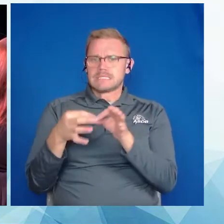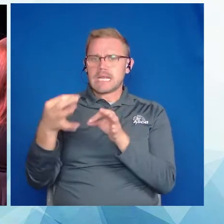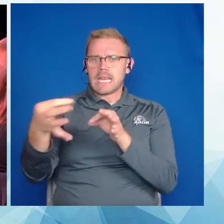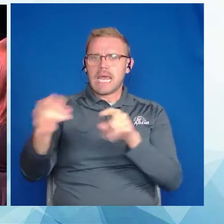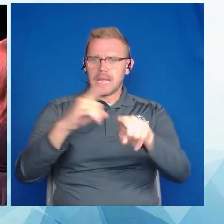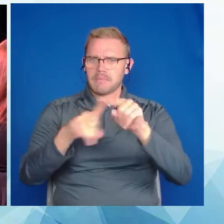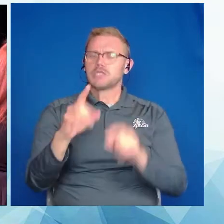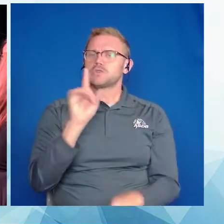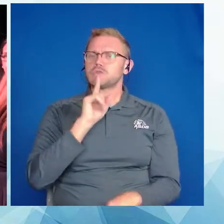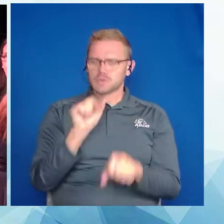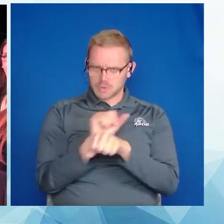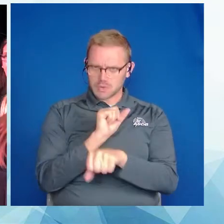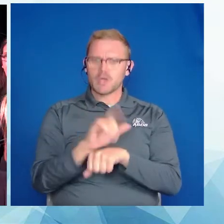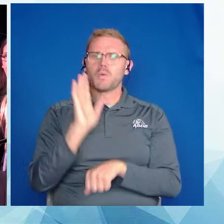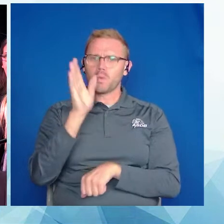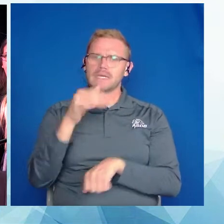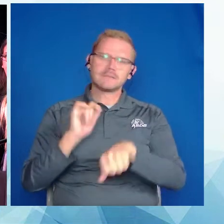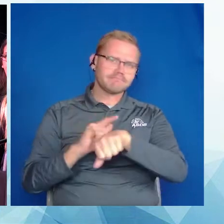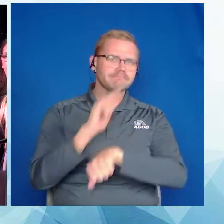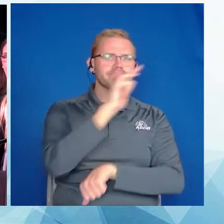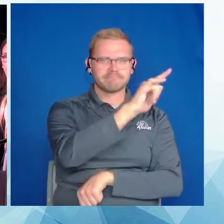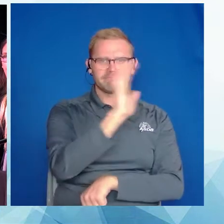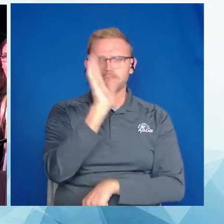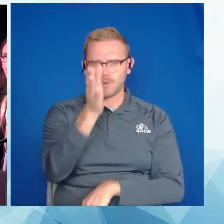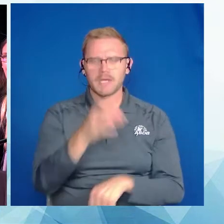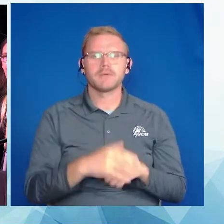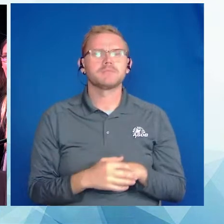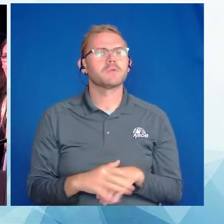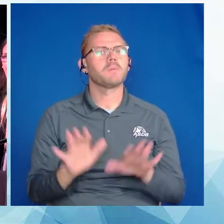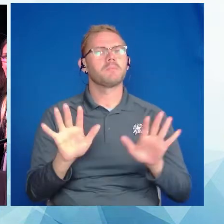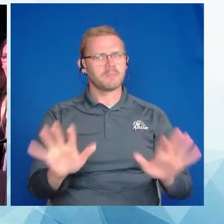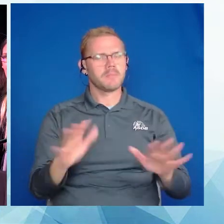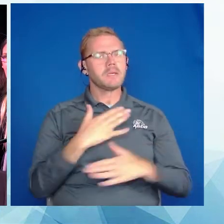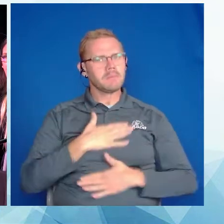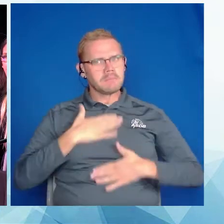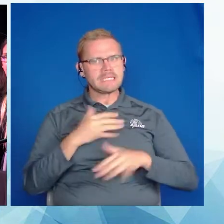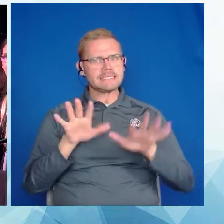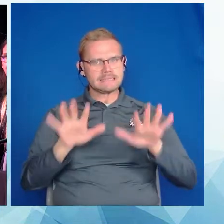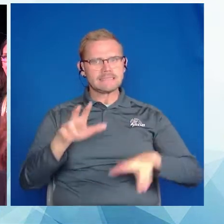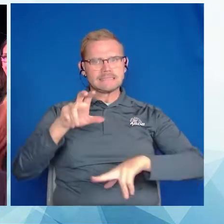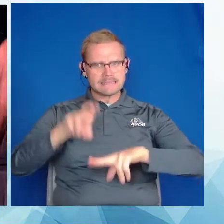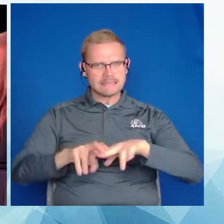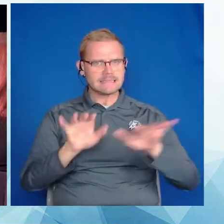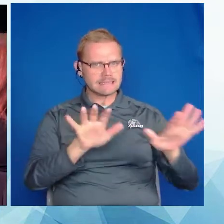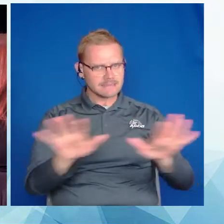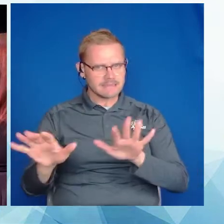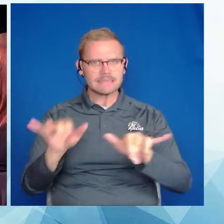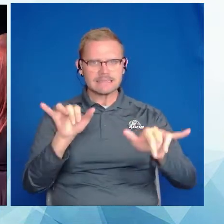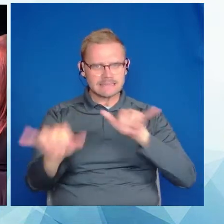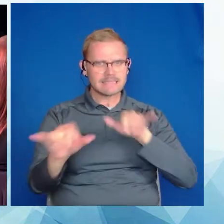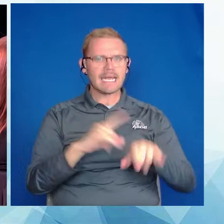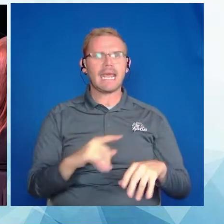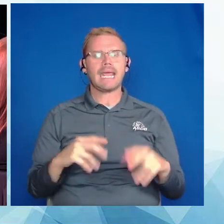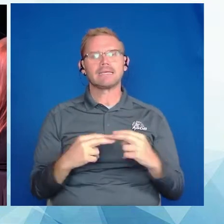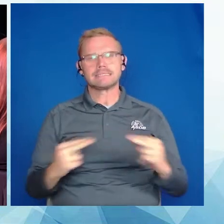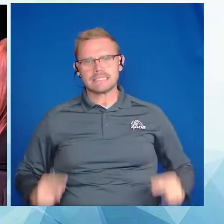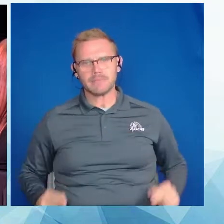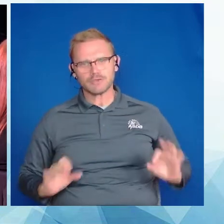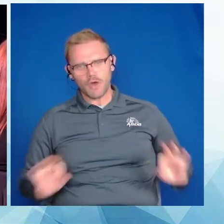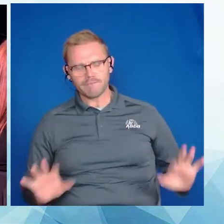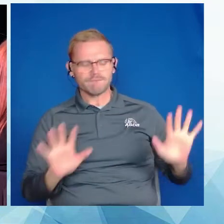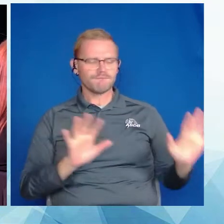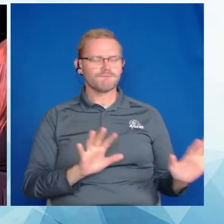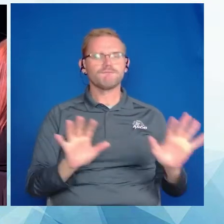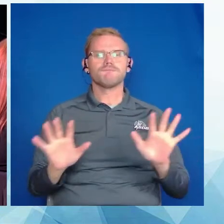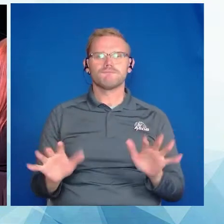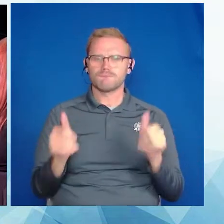would surely soon take off. So please remain in your seats, keep your seatbelts off. And